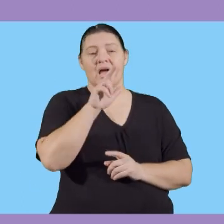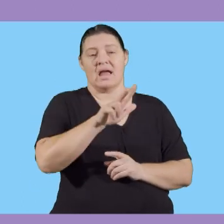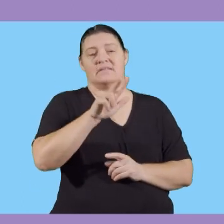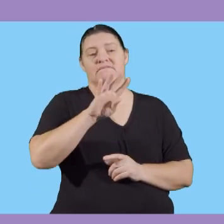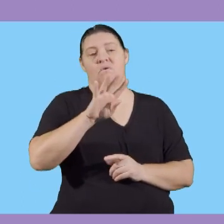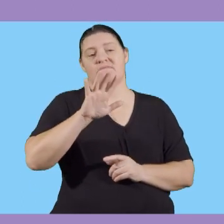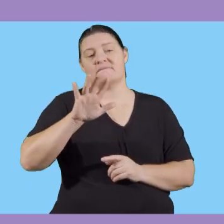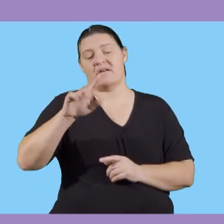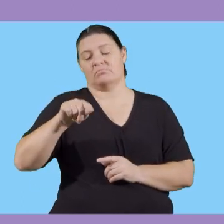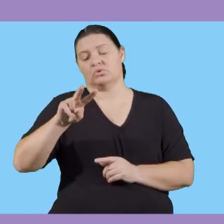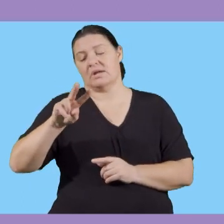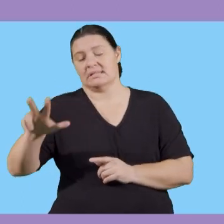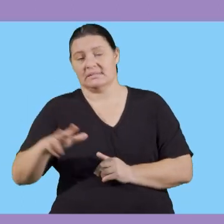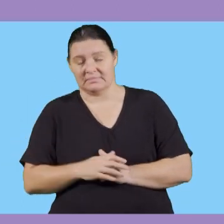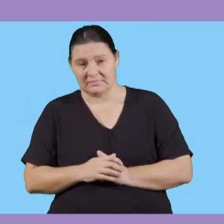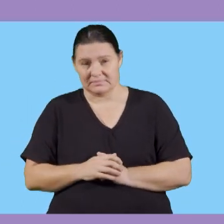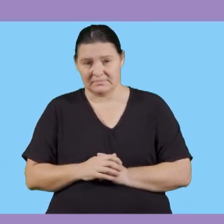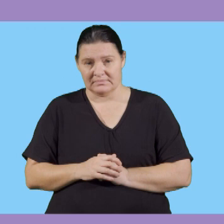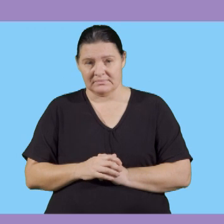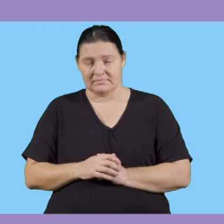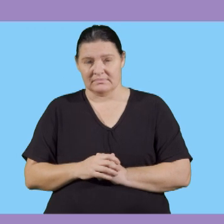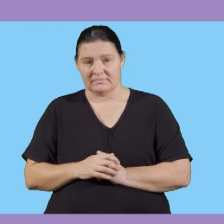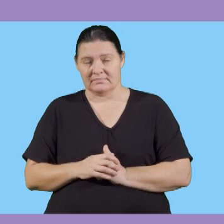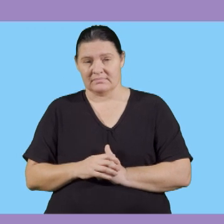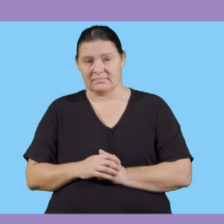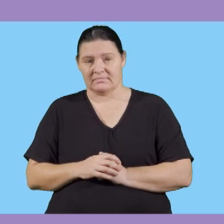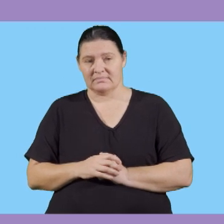8,455 rands and 28 cents. Sorry,